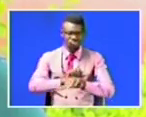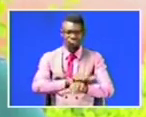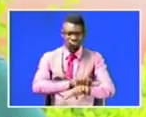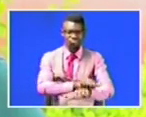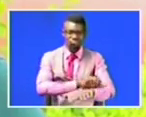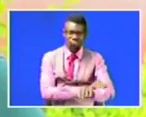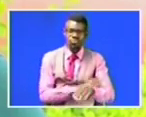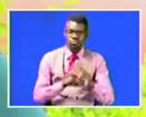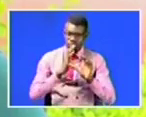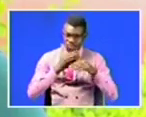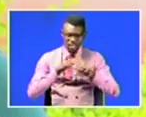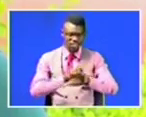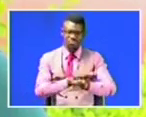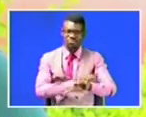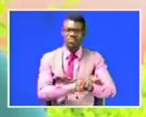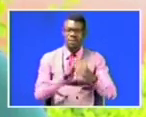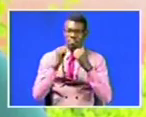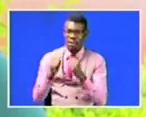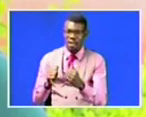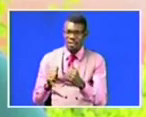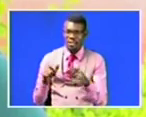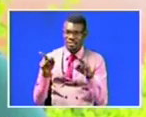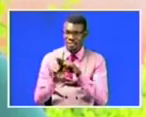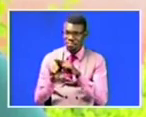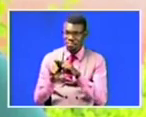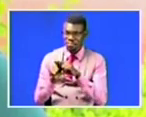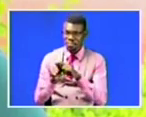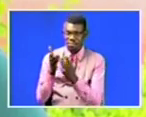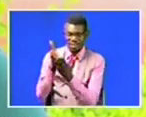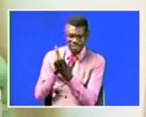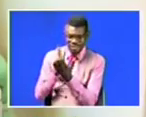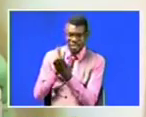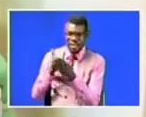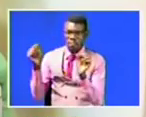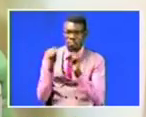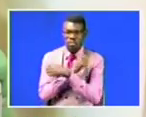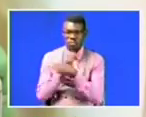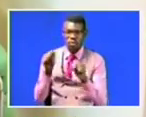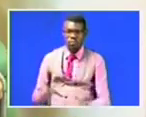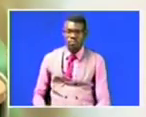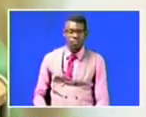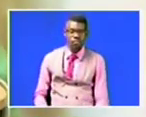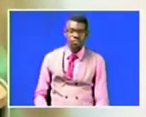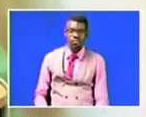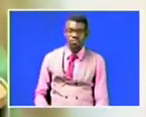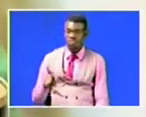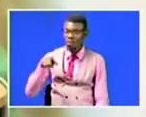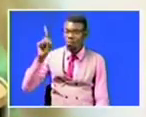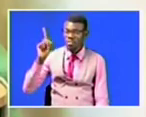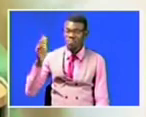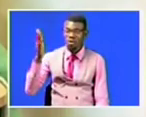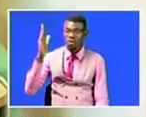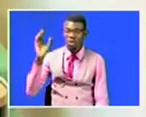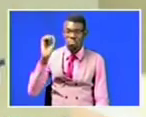maybe radiotherapy, or even for interventions like surgery. You are not God. You